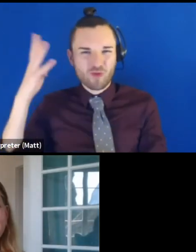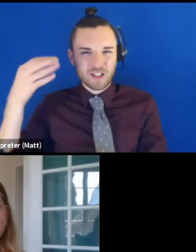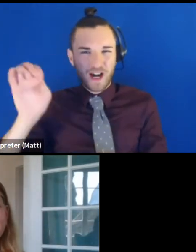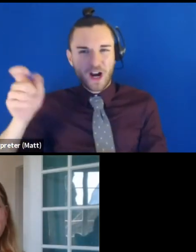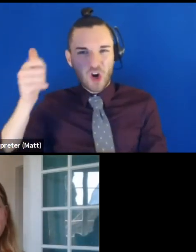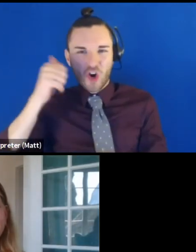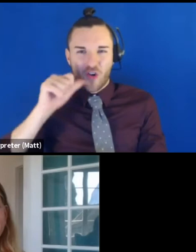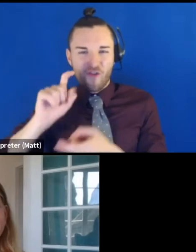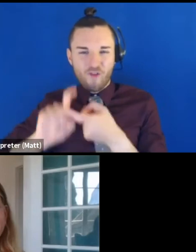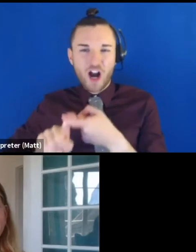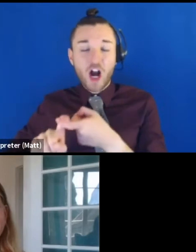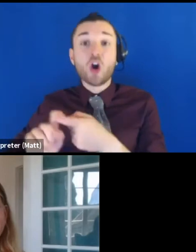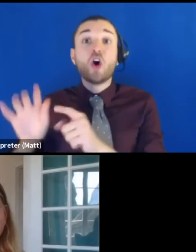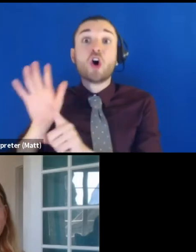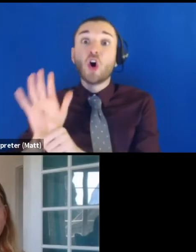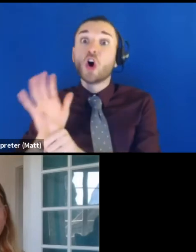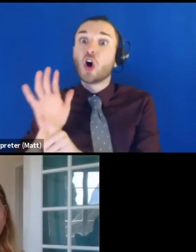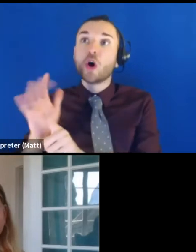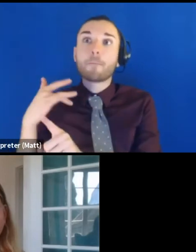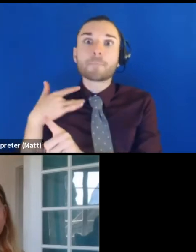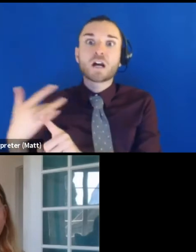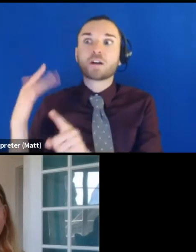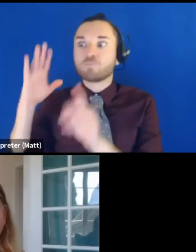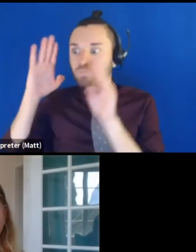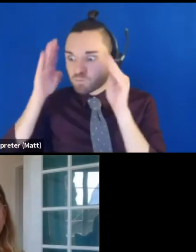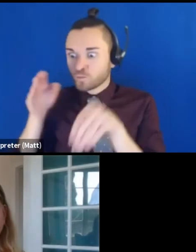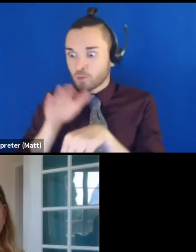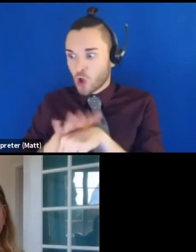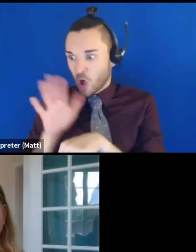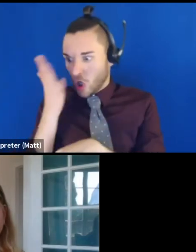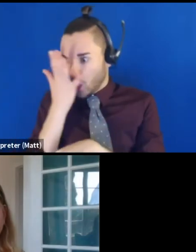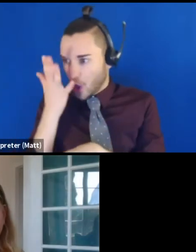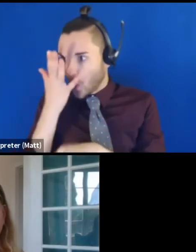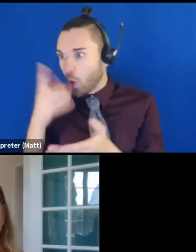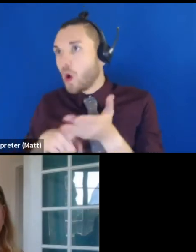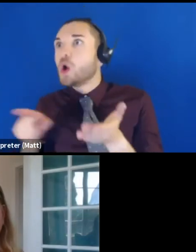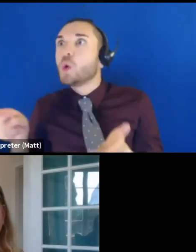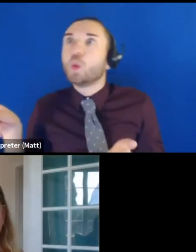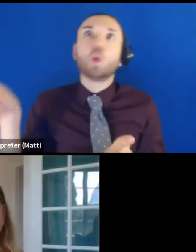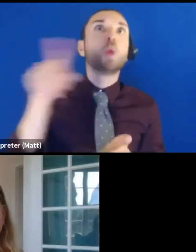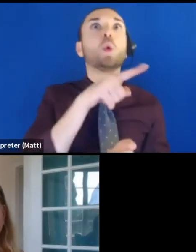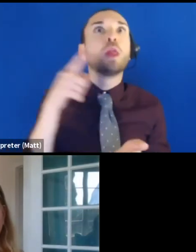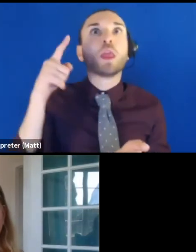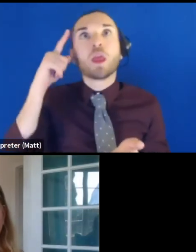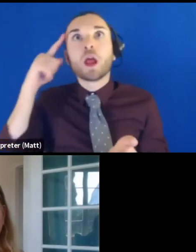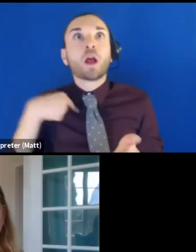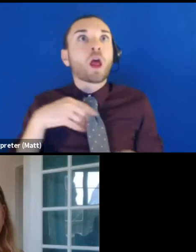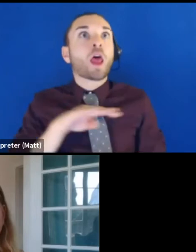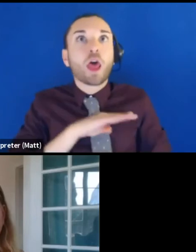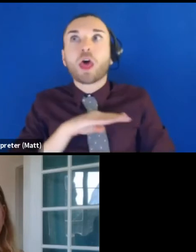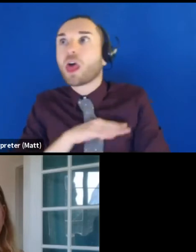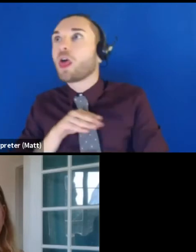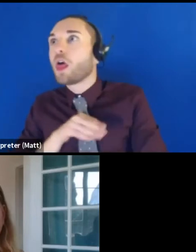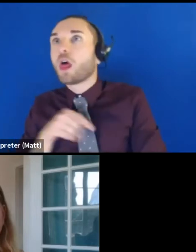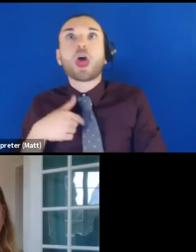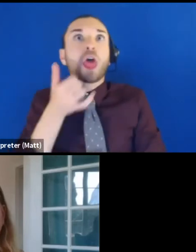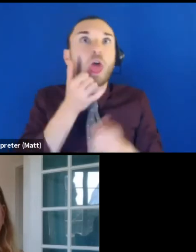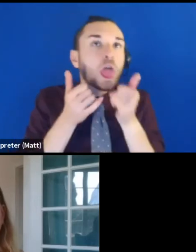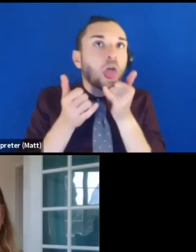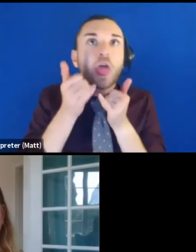very concerned with how she seems to other people, like whether she's making mistakes, whether her